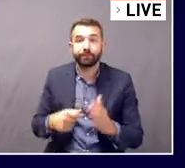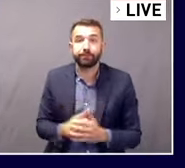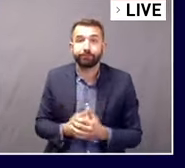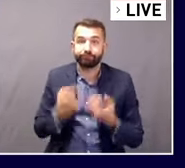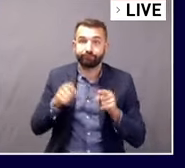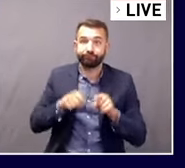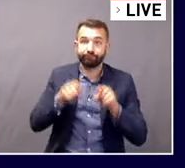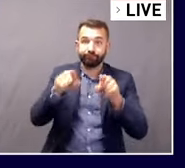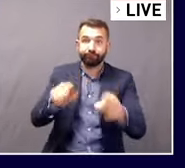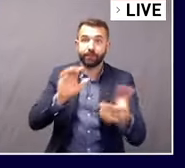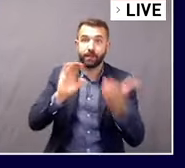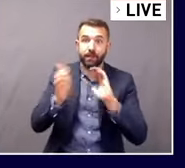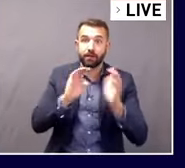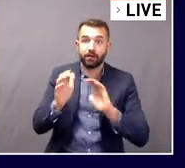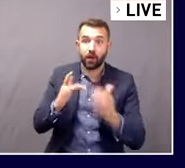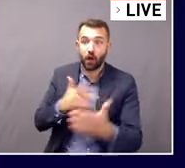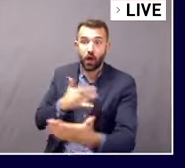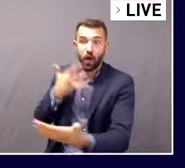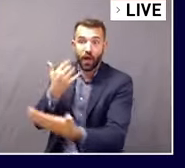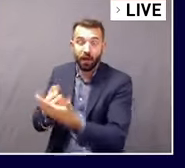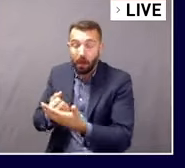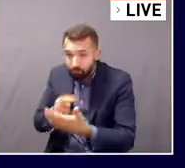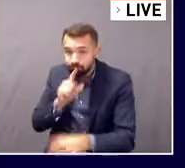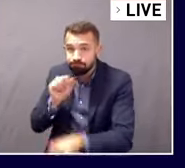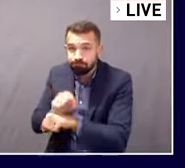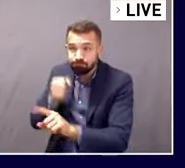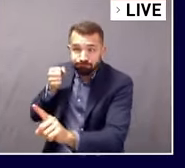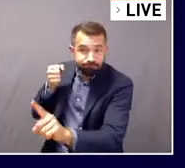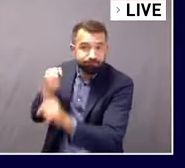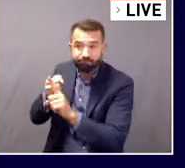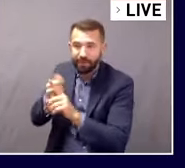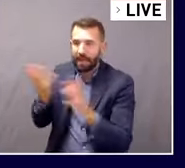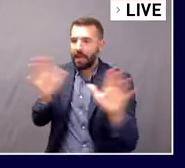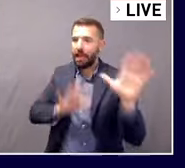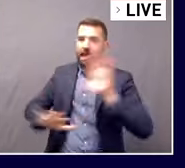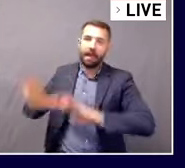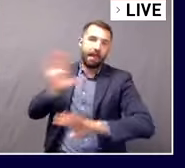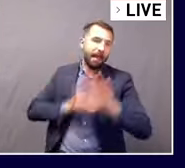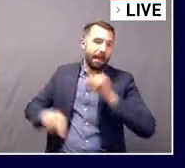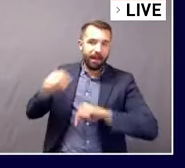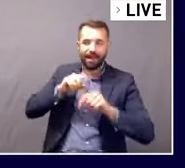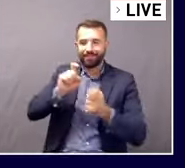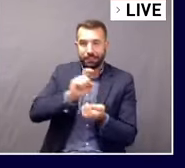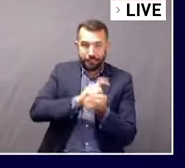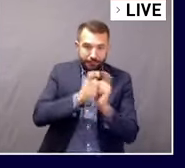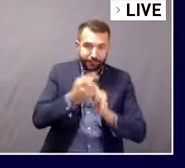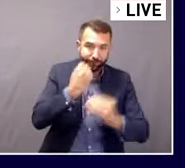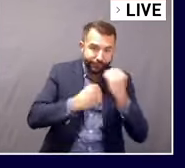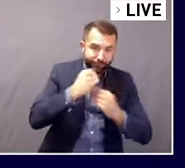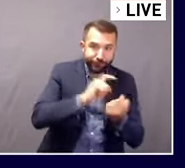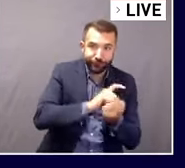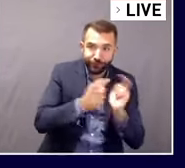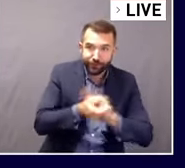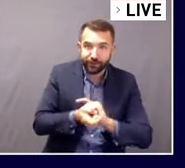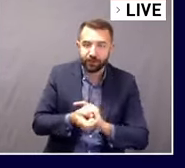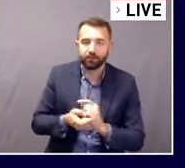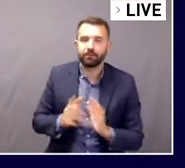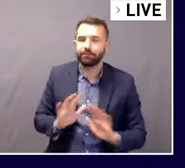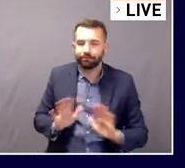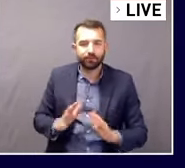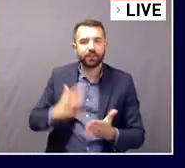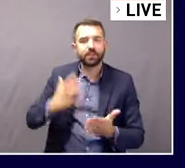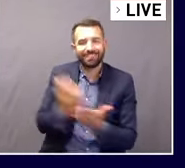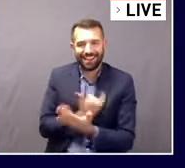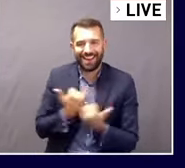attack. Our approach to COVID-19 right now should not be to wait until